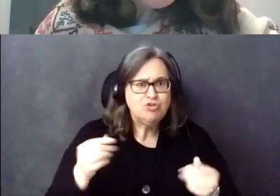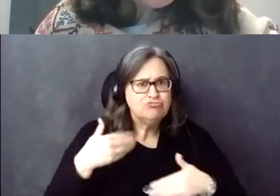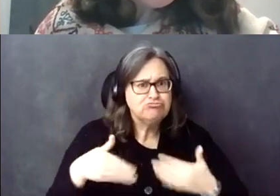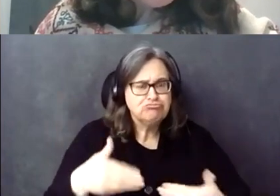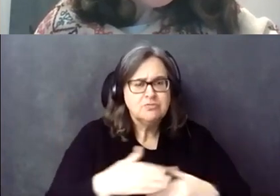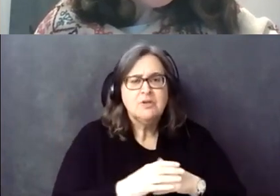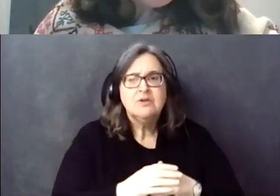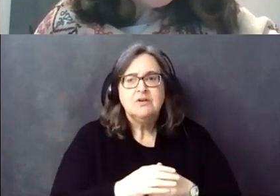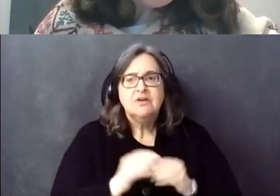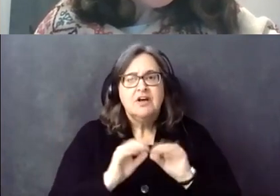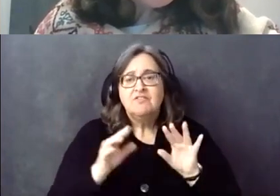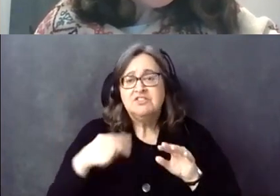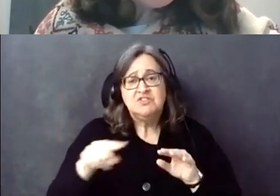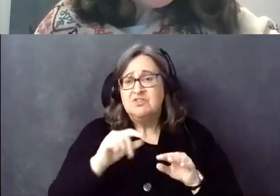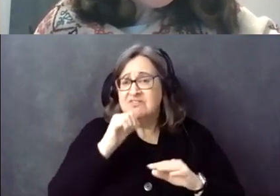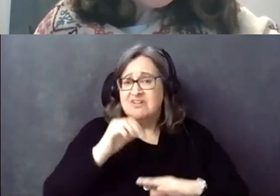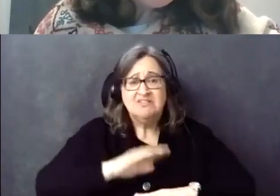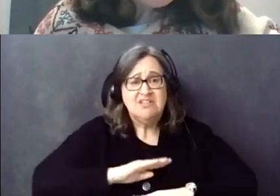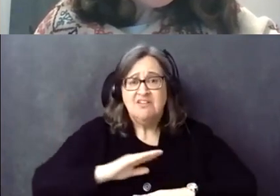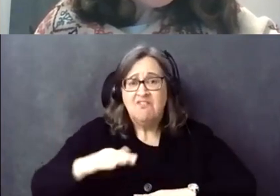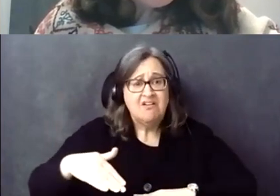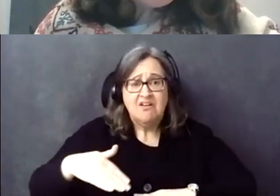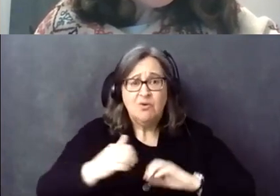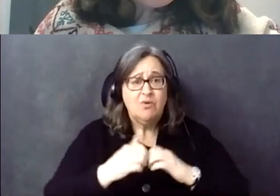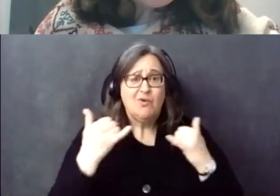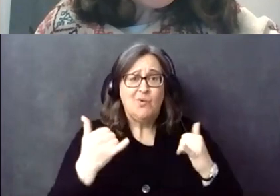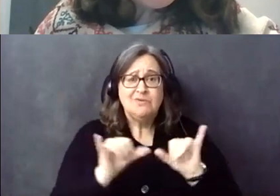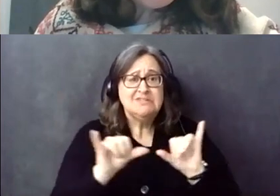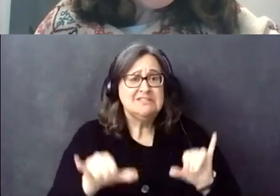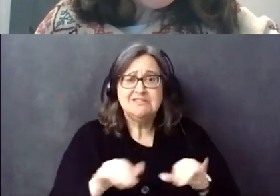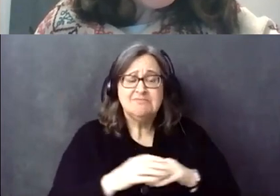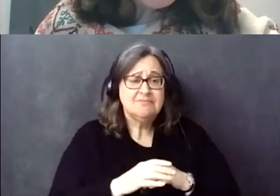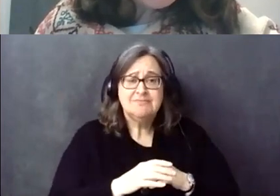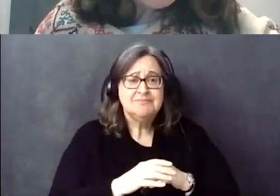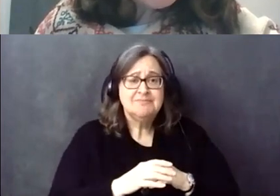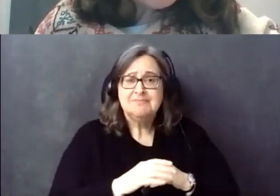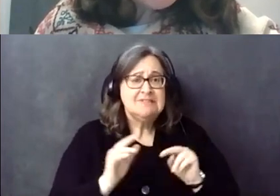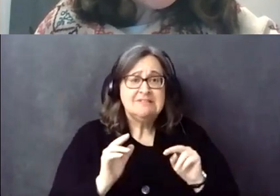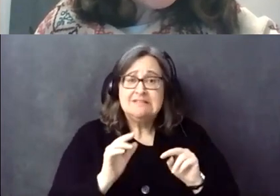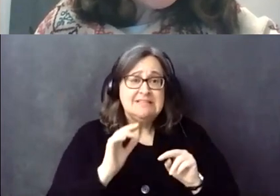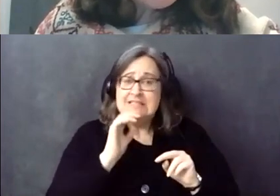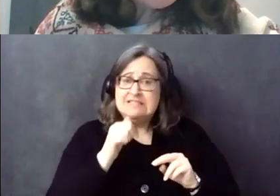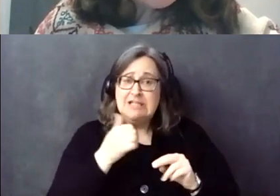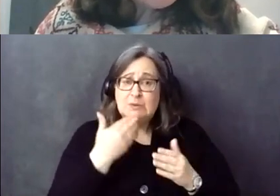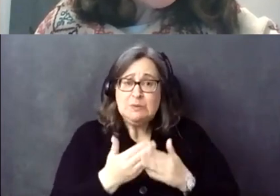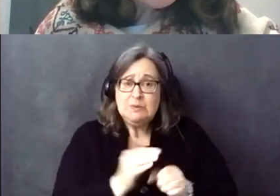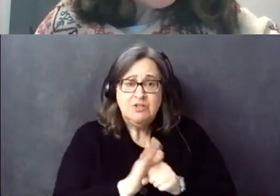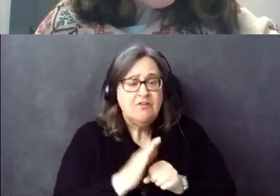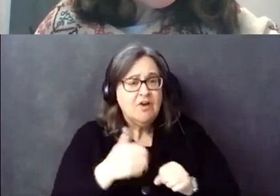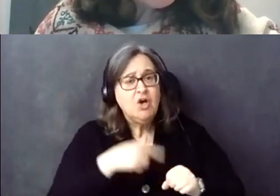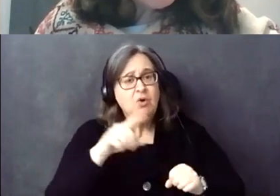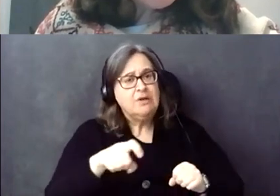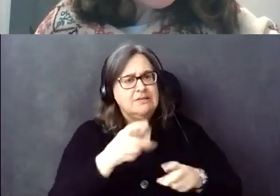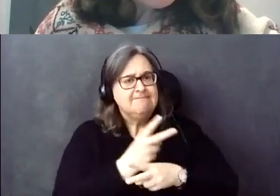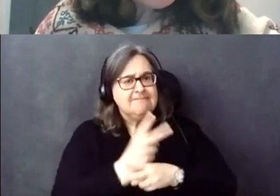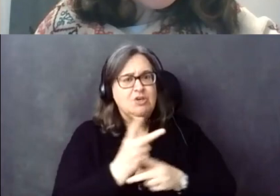obviously you all aren't happy or satisfied with the current system. So therefore we just need to work together to figure it out, and we'll figure